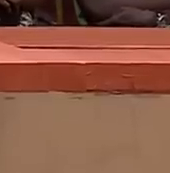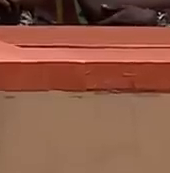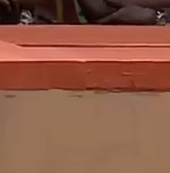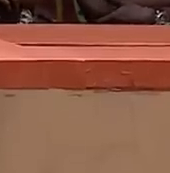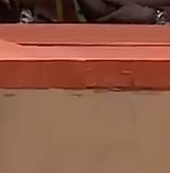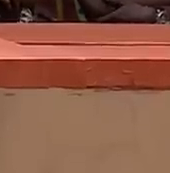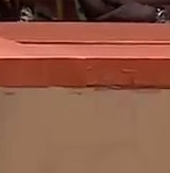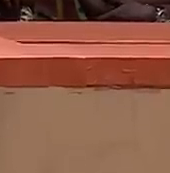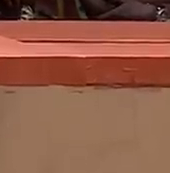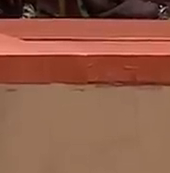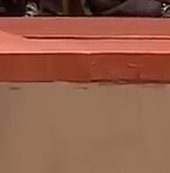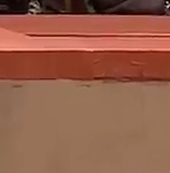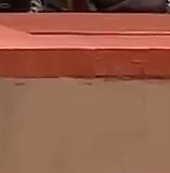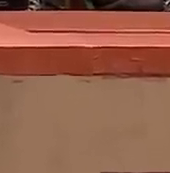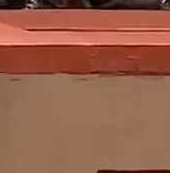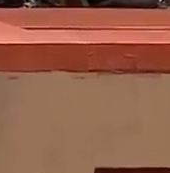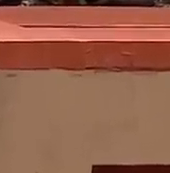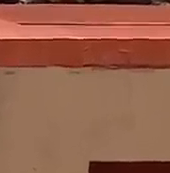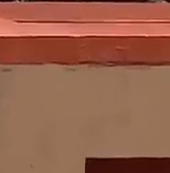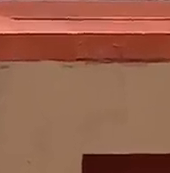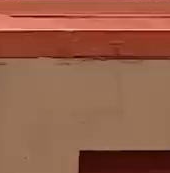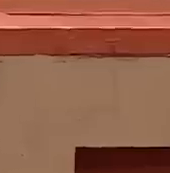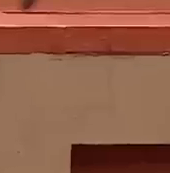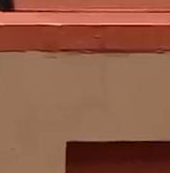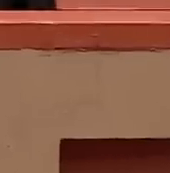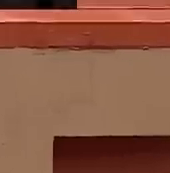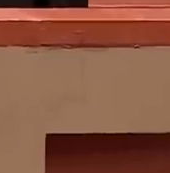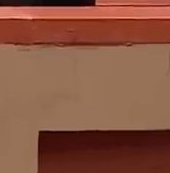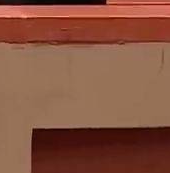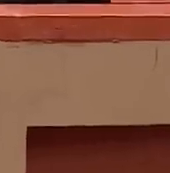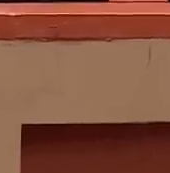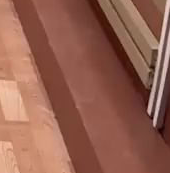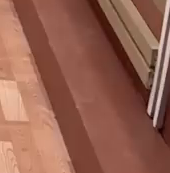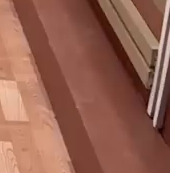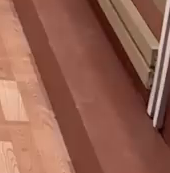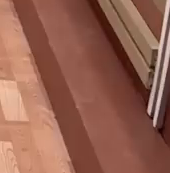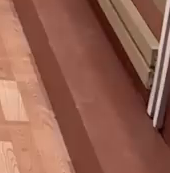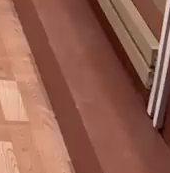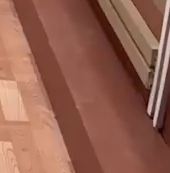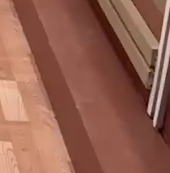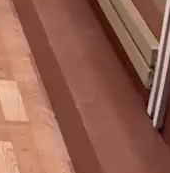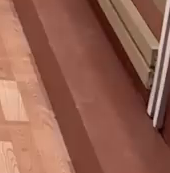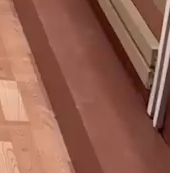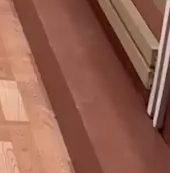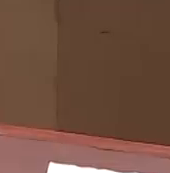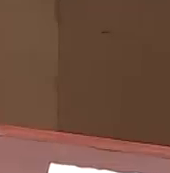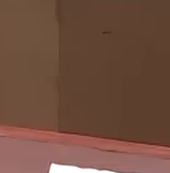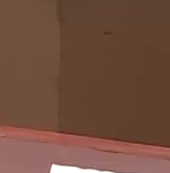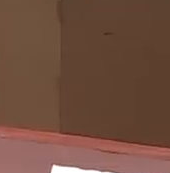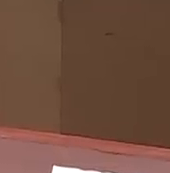to refund 2 million naira deposit he made for a land transaction. All rise.